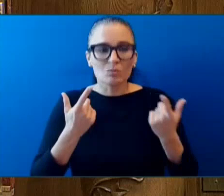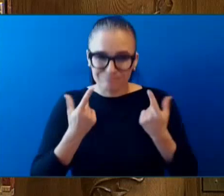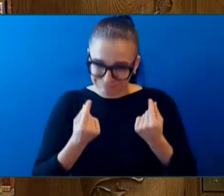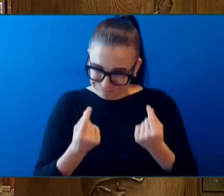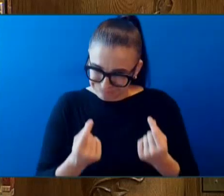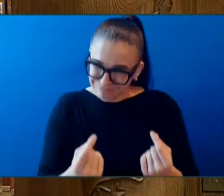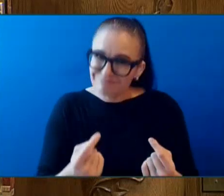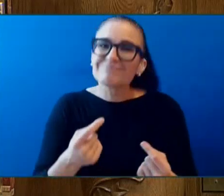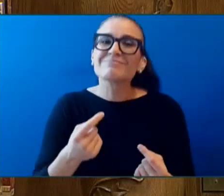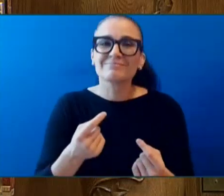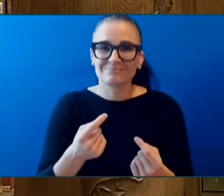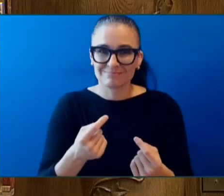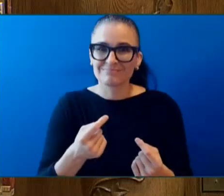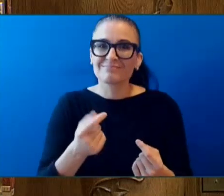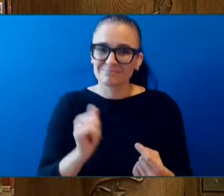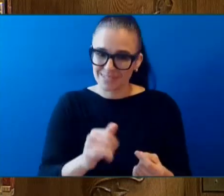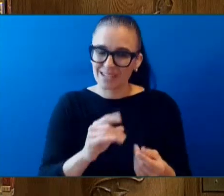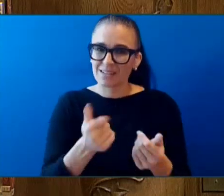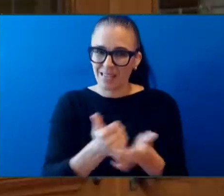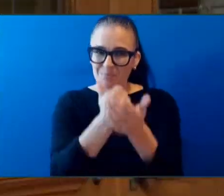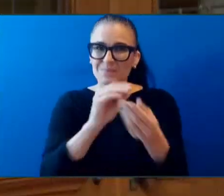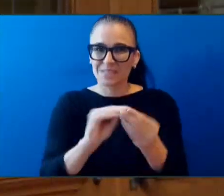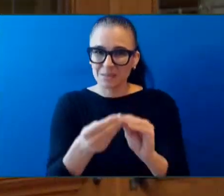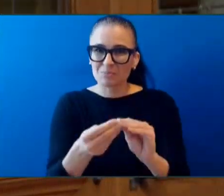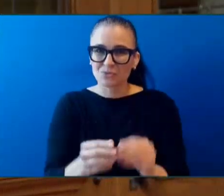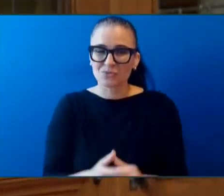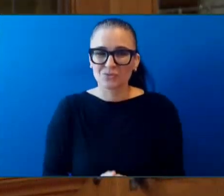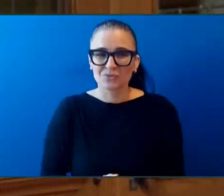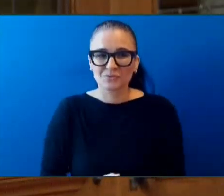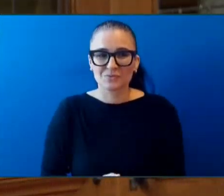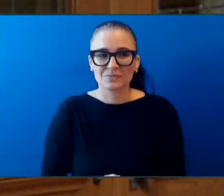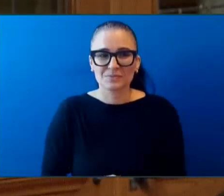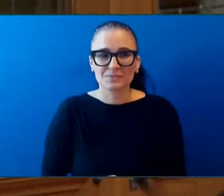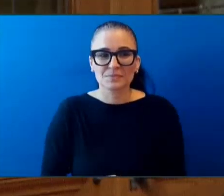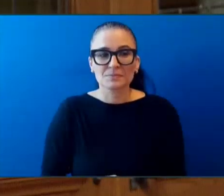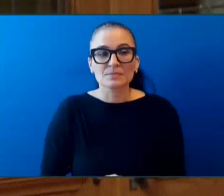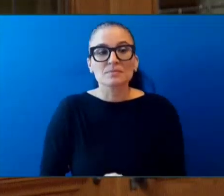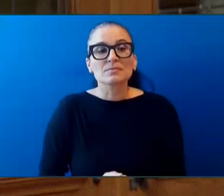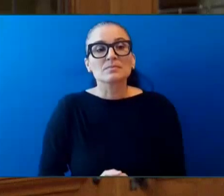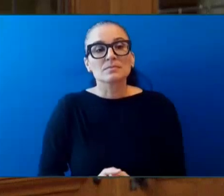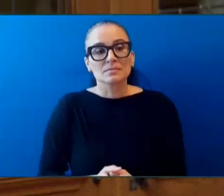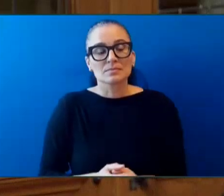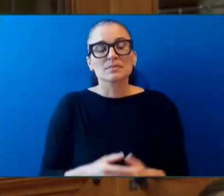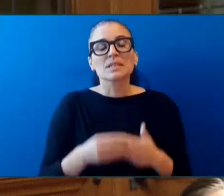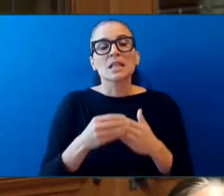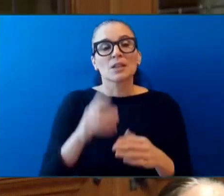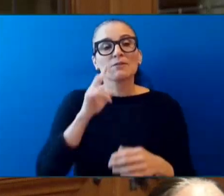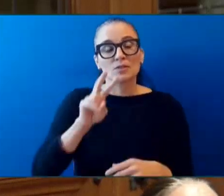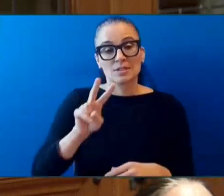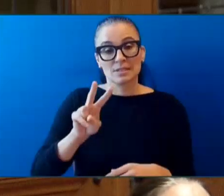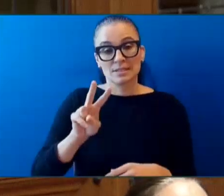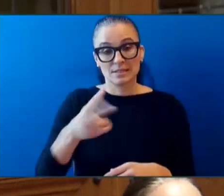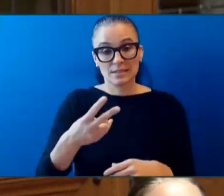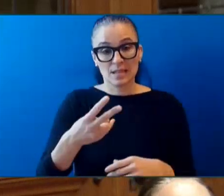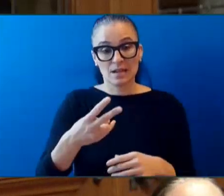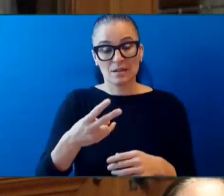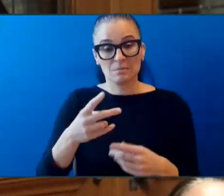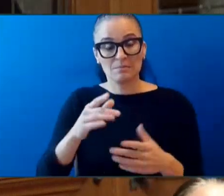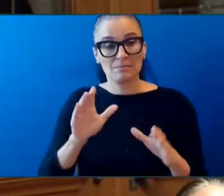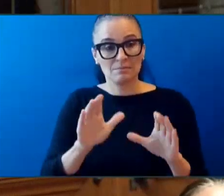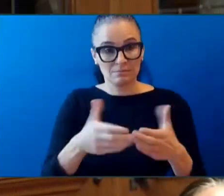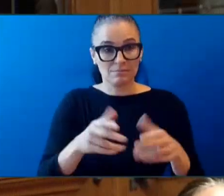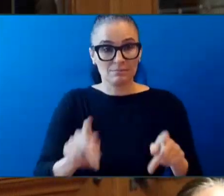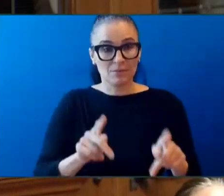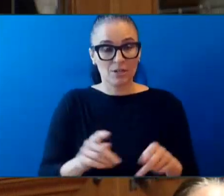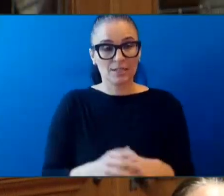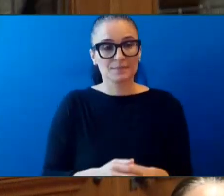Leader of the third party. Thank you, Honourable Speaker. Recently, the responsibility for the Water Sustainability Act was transferred from the Ministry of Forests to the